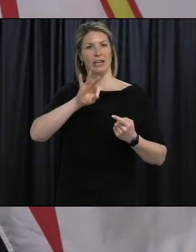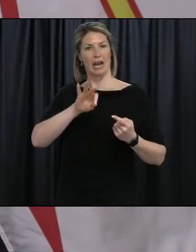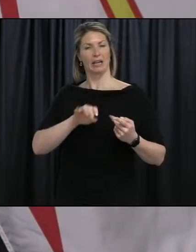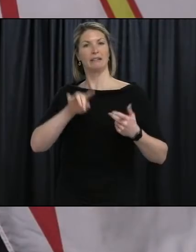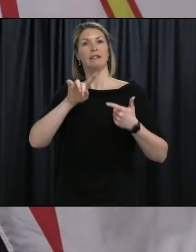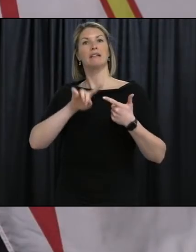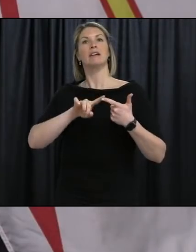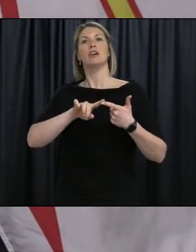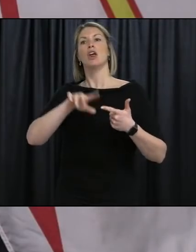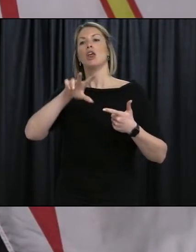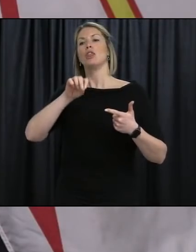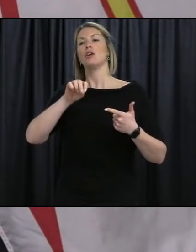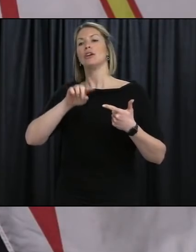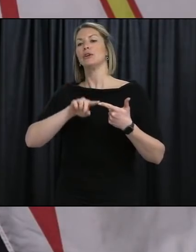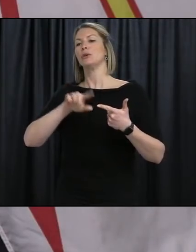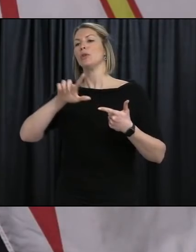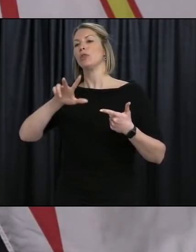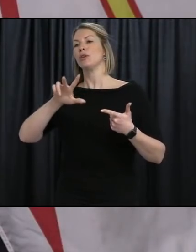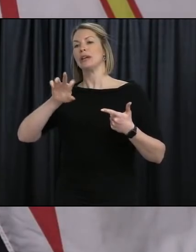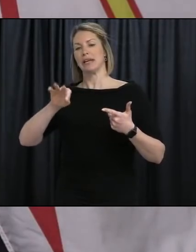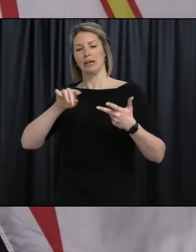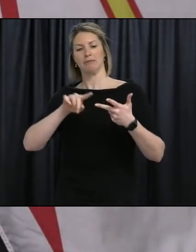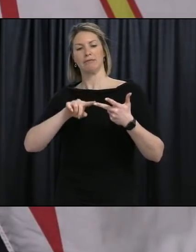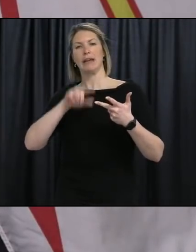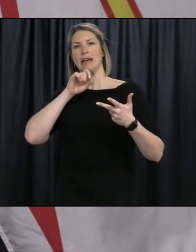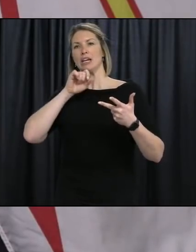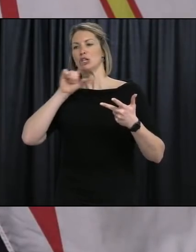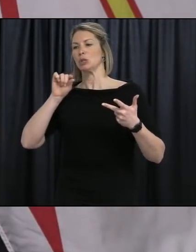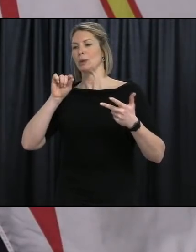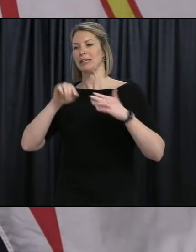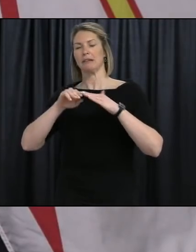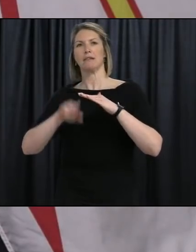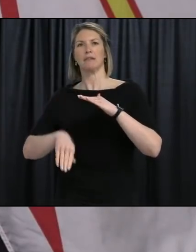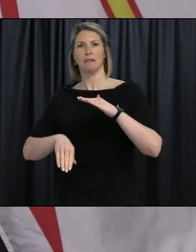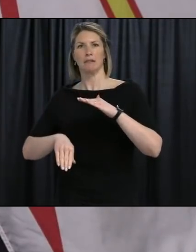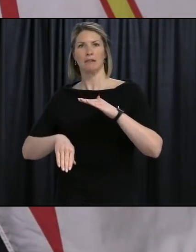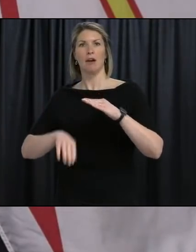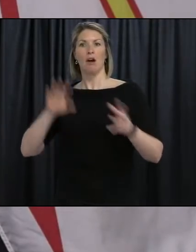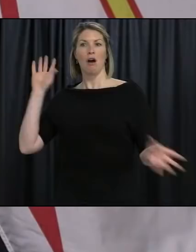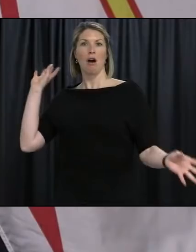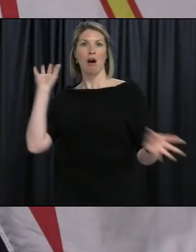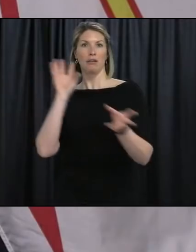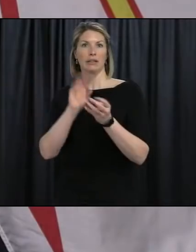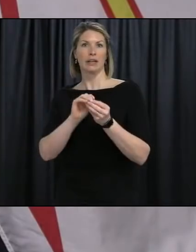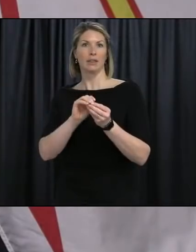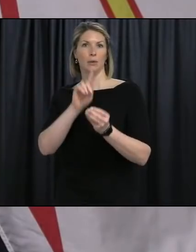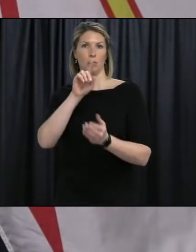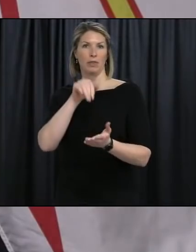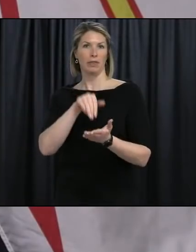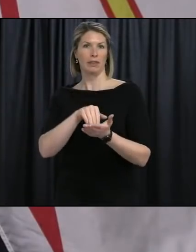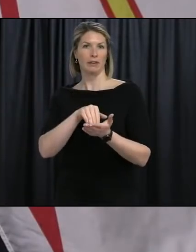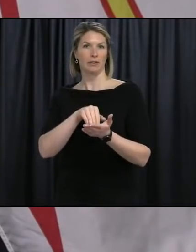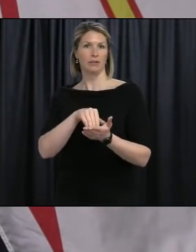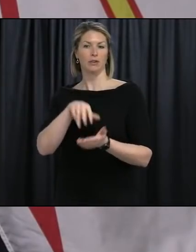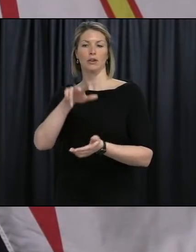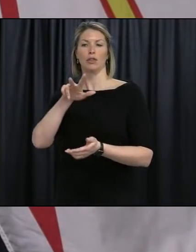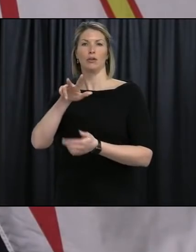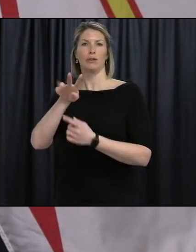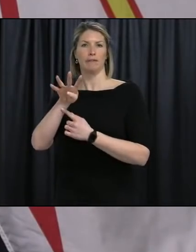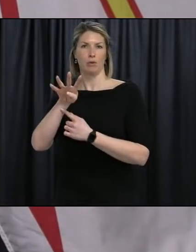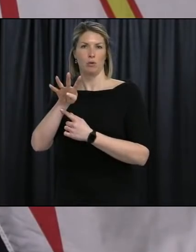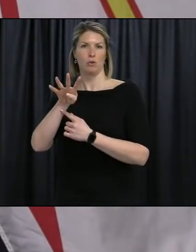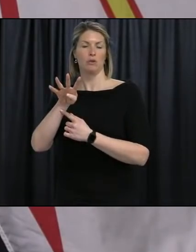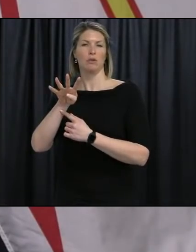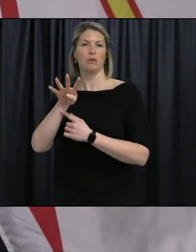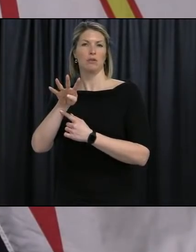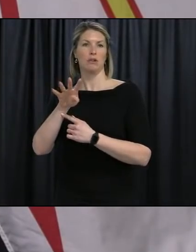and 39, and one is under 20. The total number of cases in our province is now 1,034, and